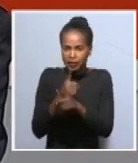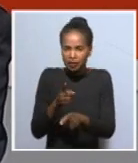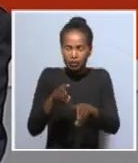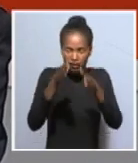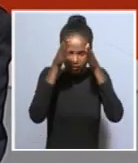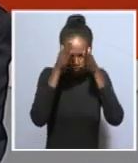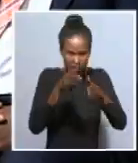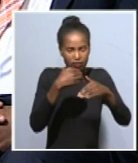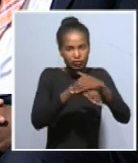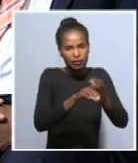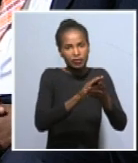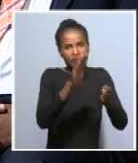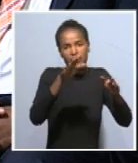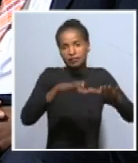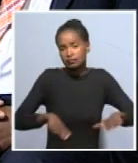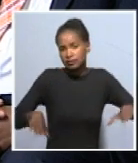to